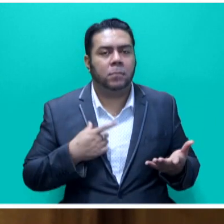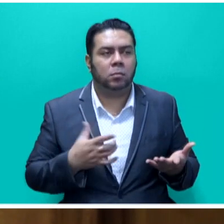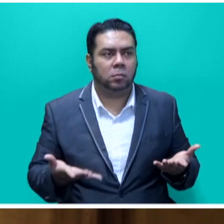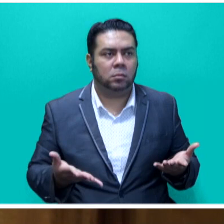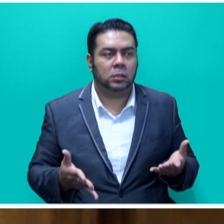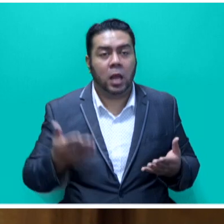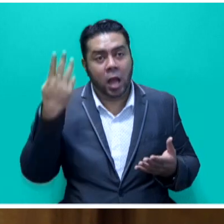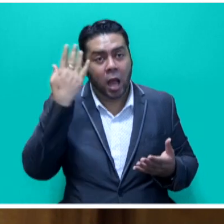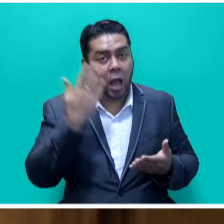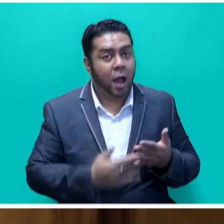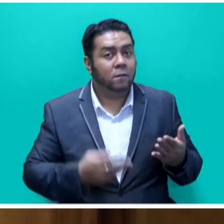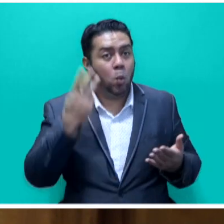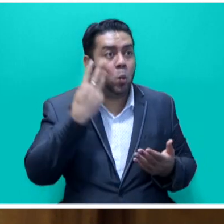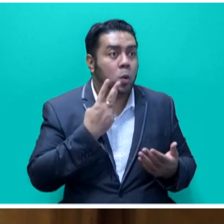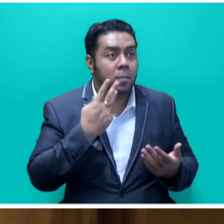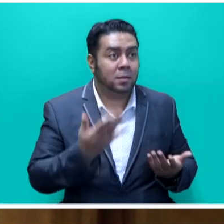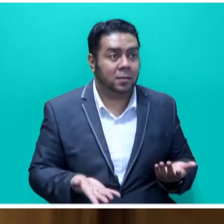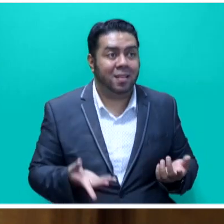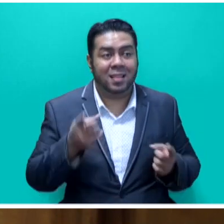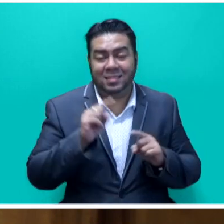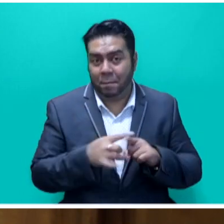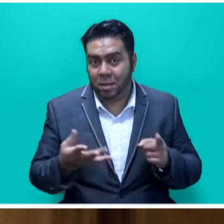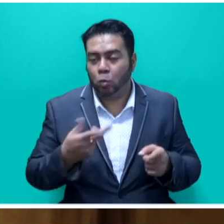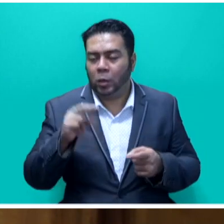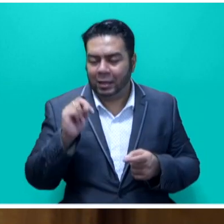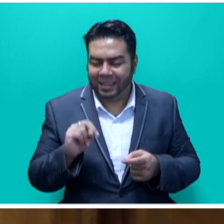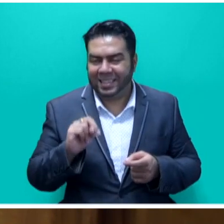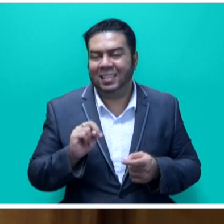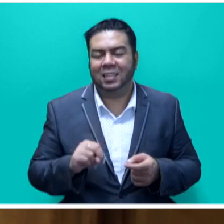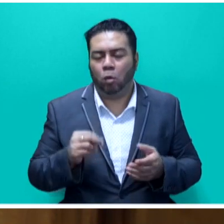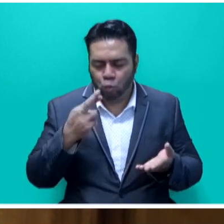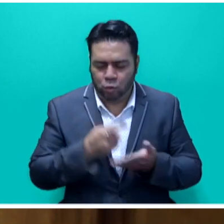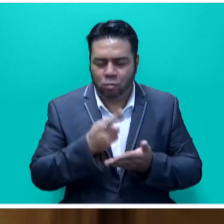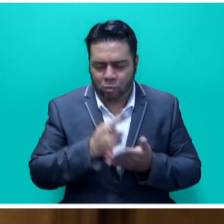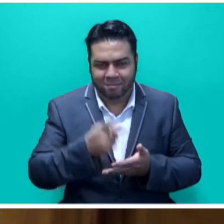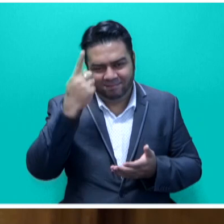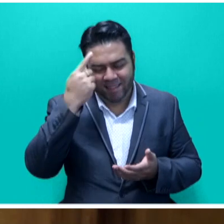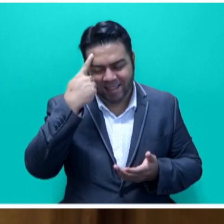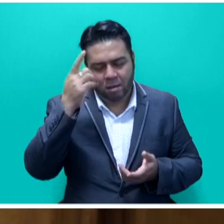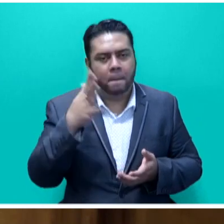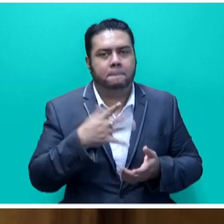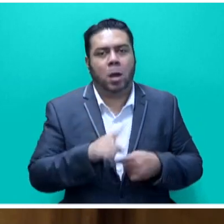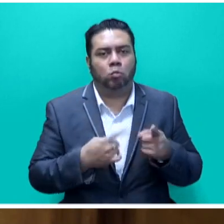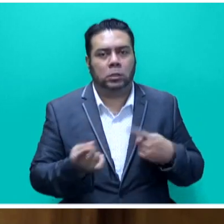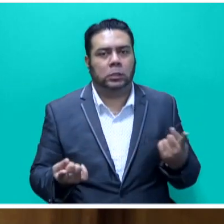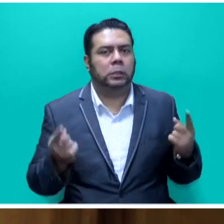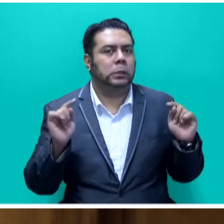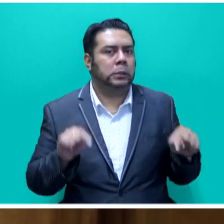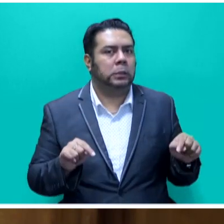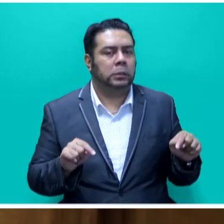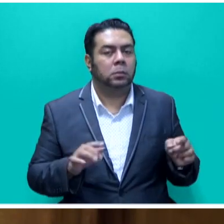obviously be women. And that is something that we need to be really, really serious about. Historically, Mr.